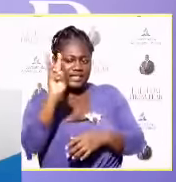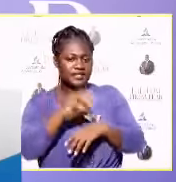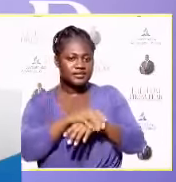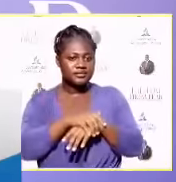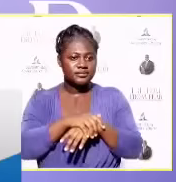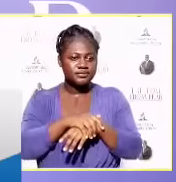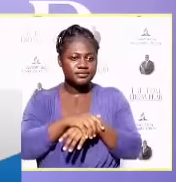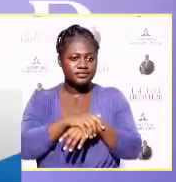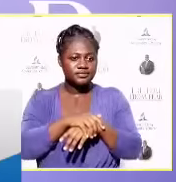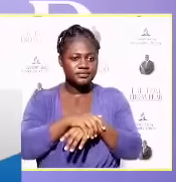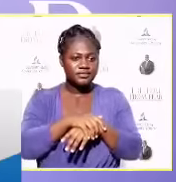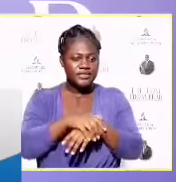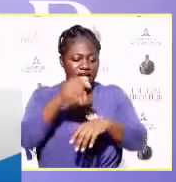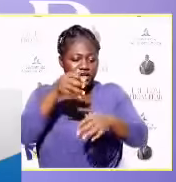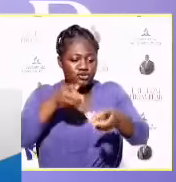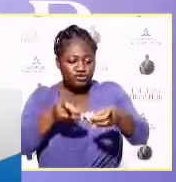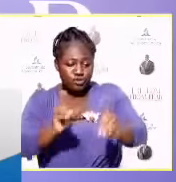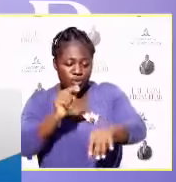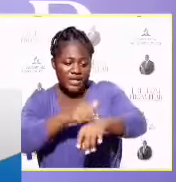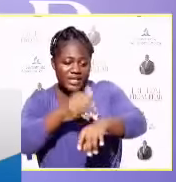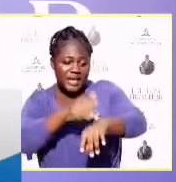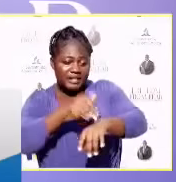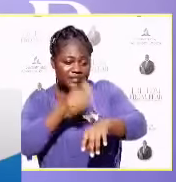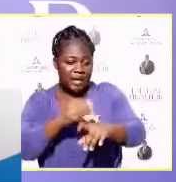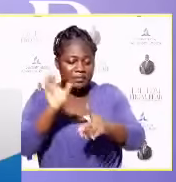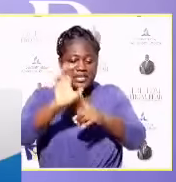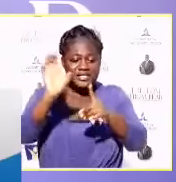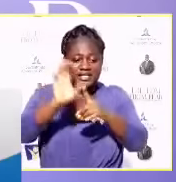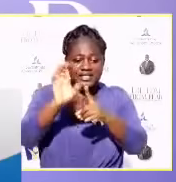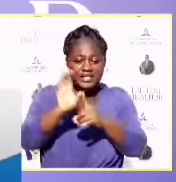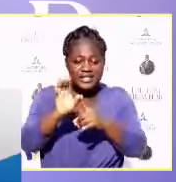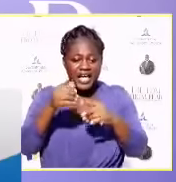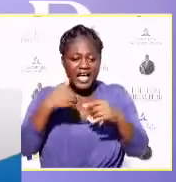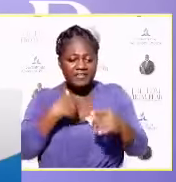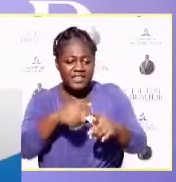And turning the cities of Sodom and Gomorrah into ashes.